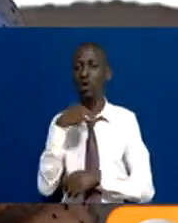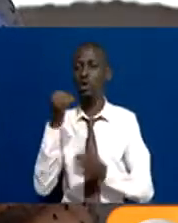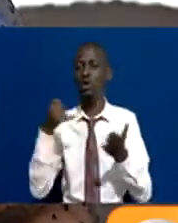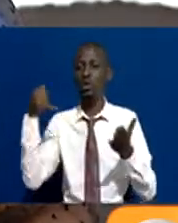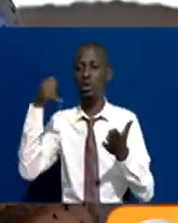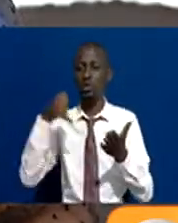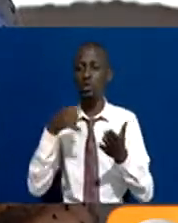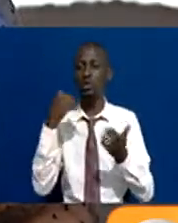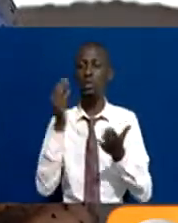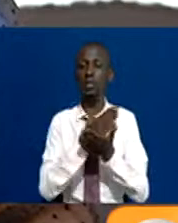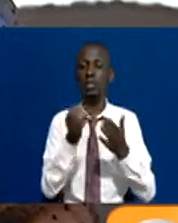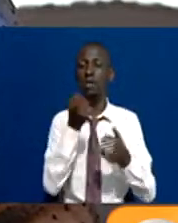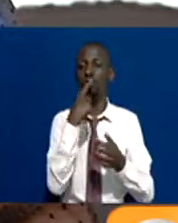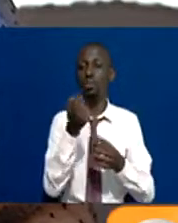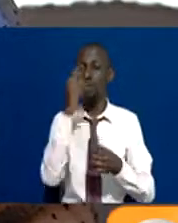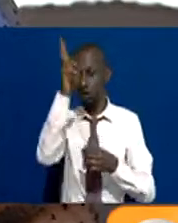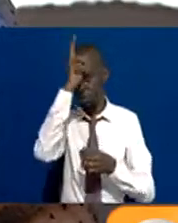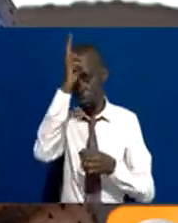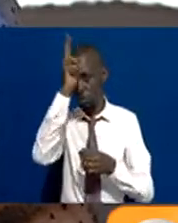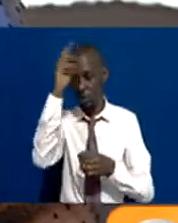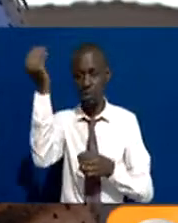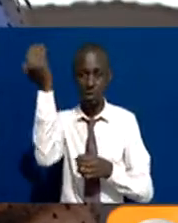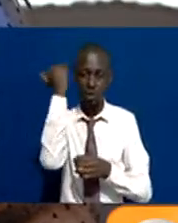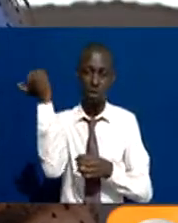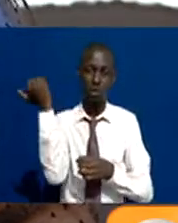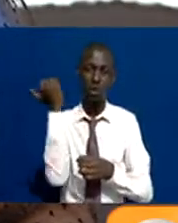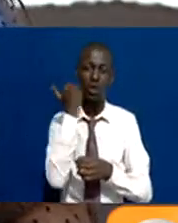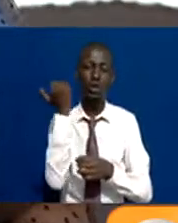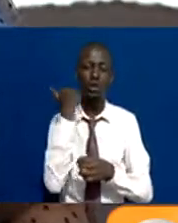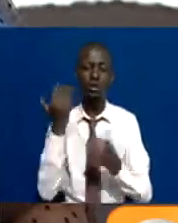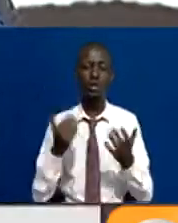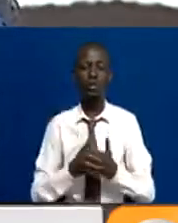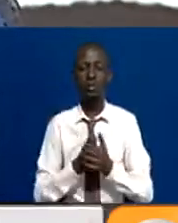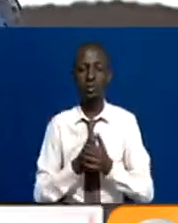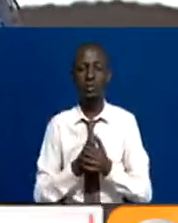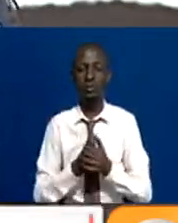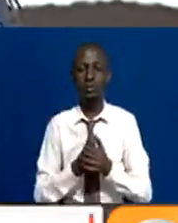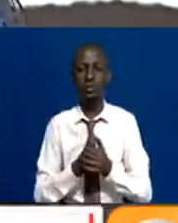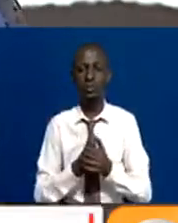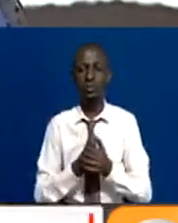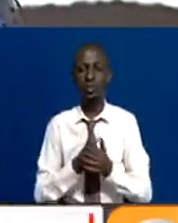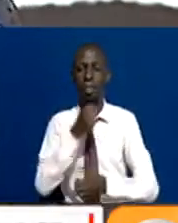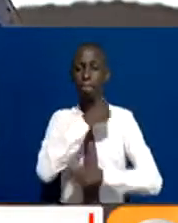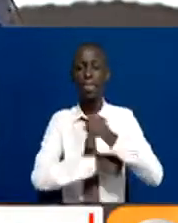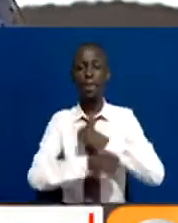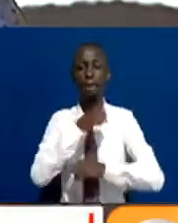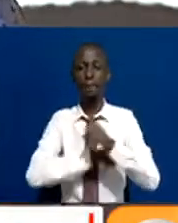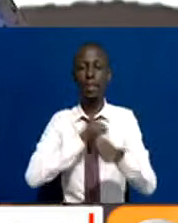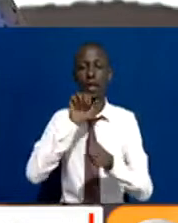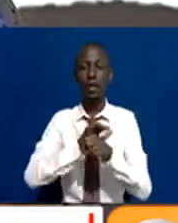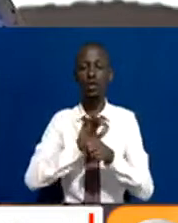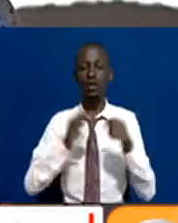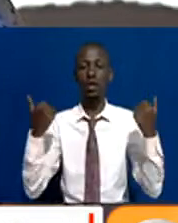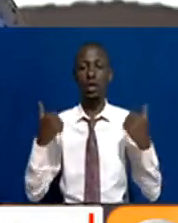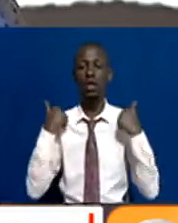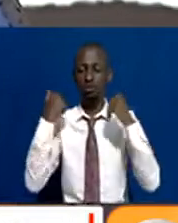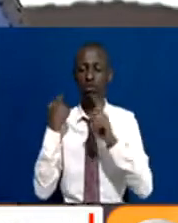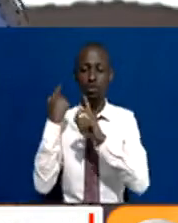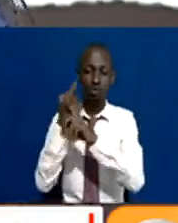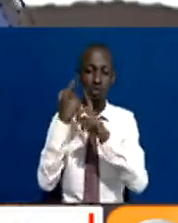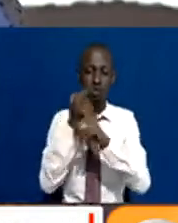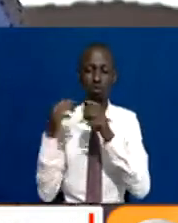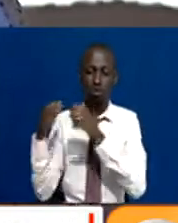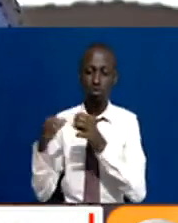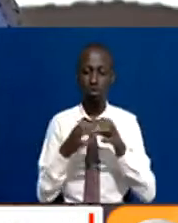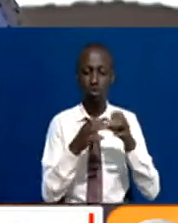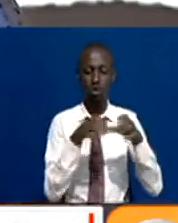medical sector, police, prosecution, judiciary. And you can see there's a lot of activities going on in these different spaces to bring